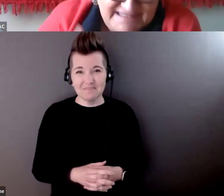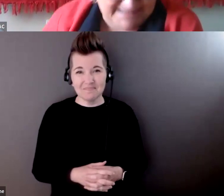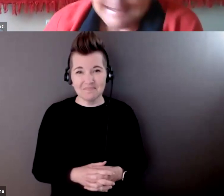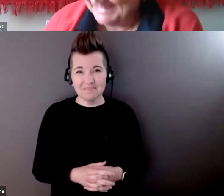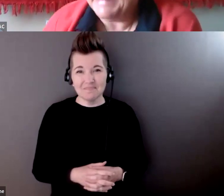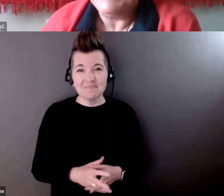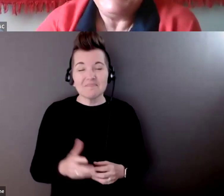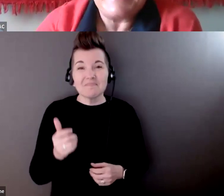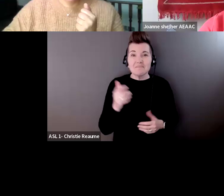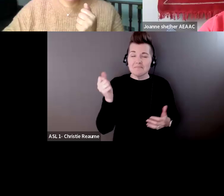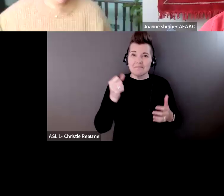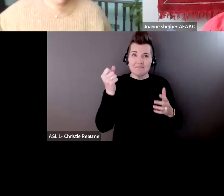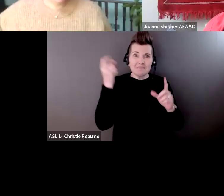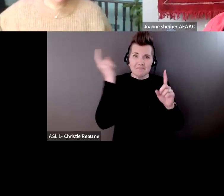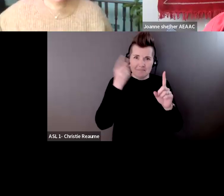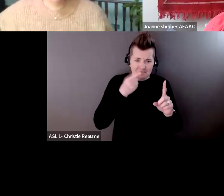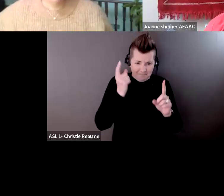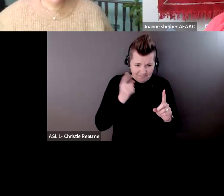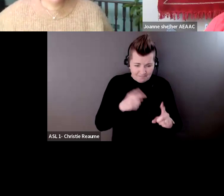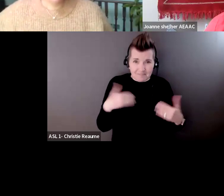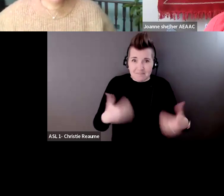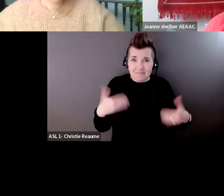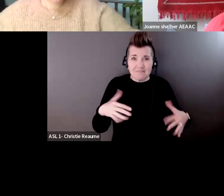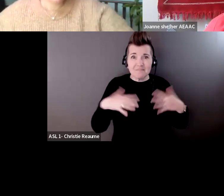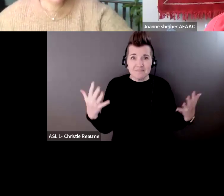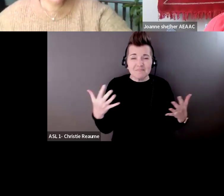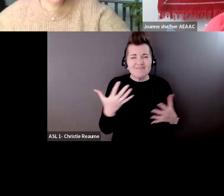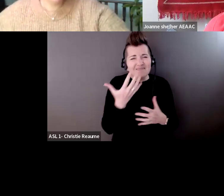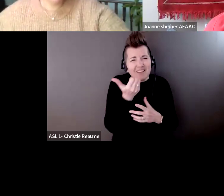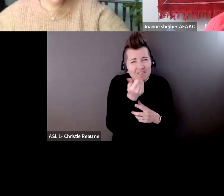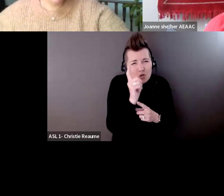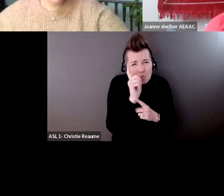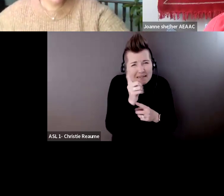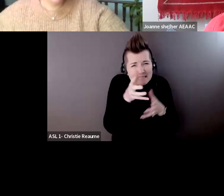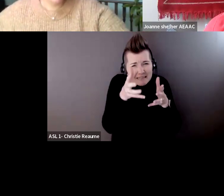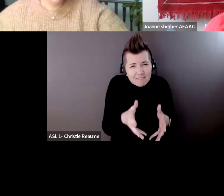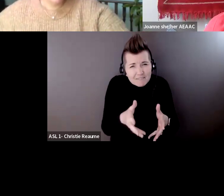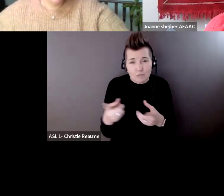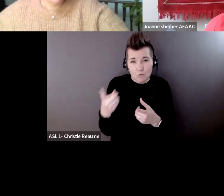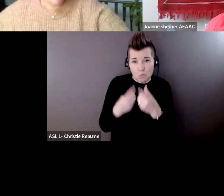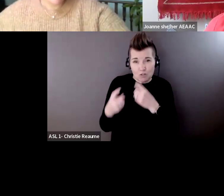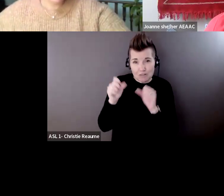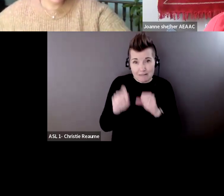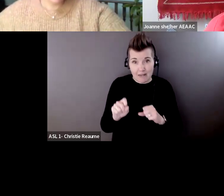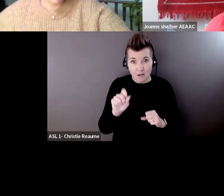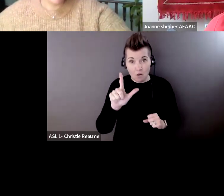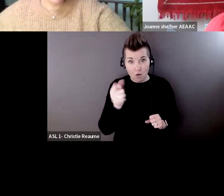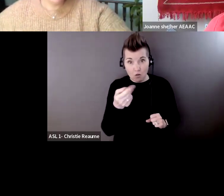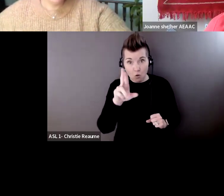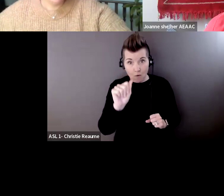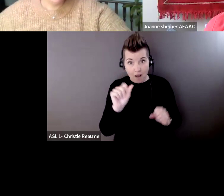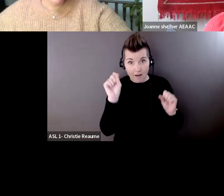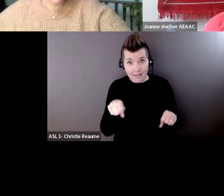just for some questions that have come in for both of you. Laura, do you want to post some of the questions that you've been looking at?